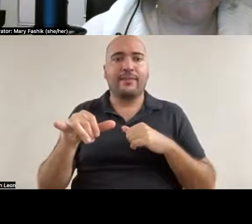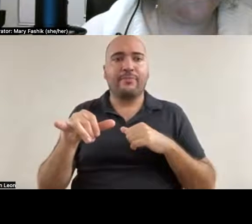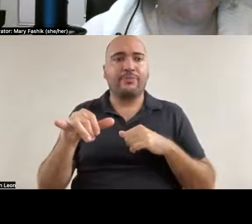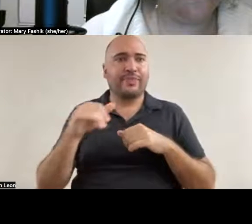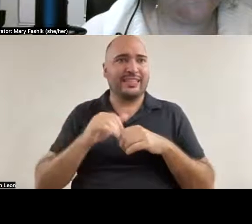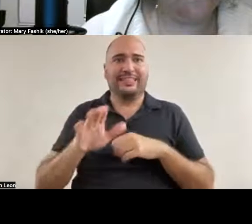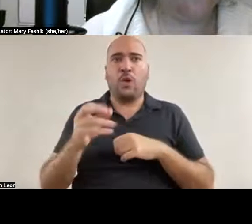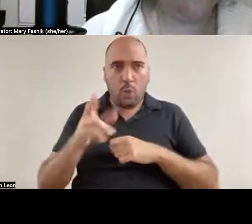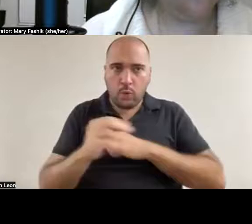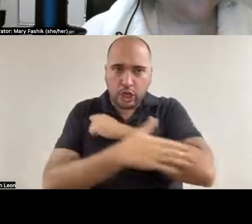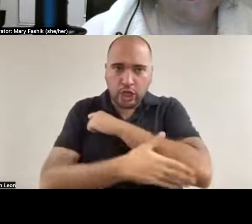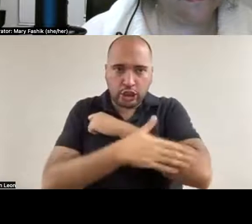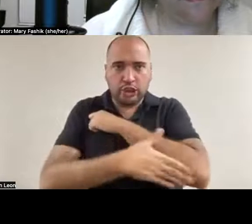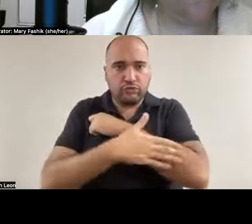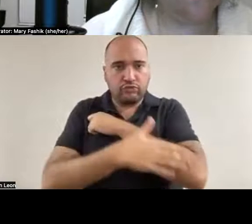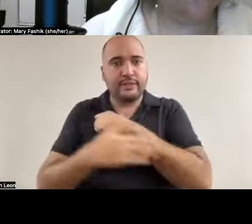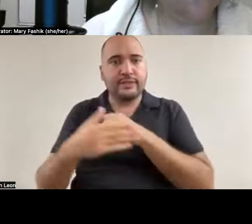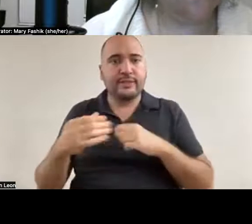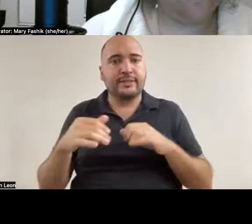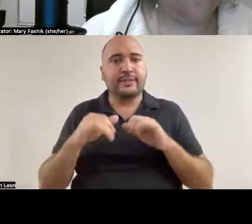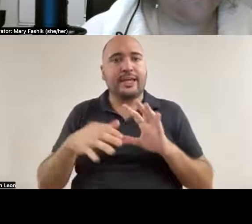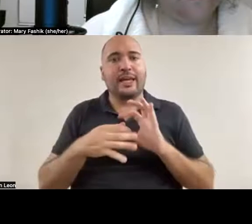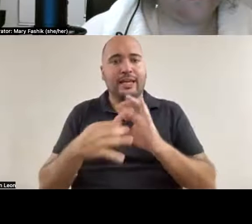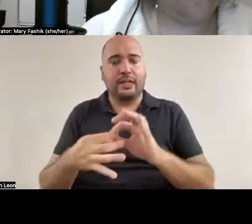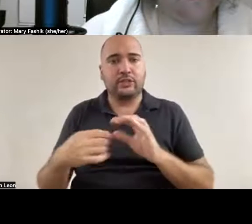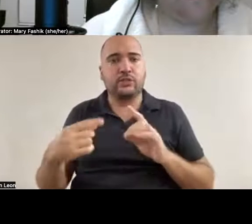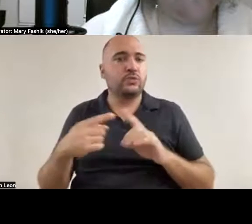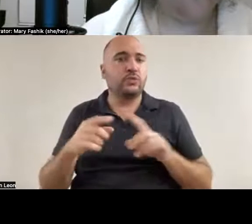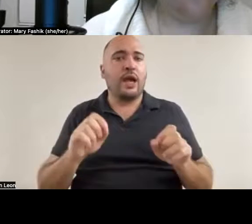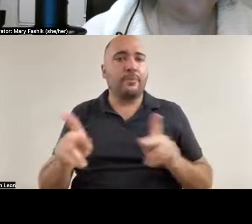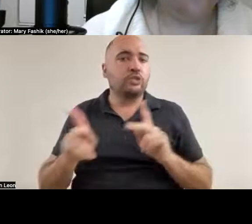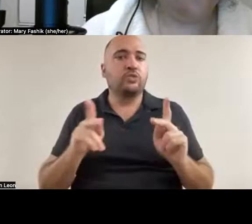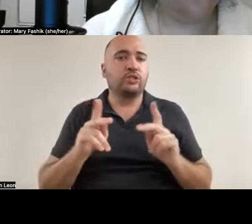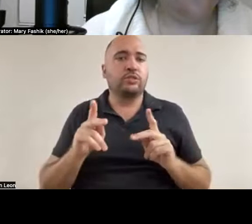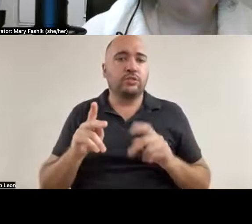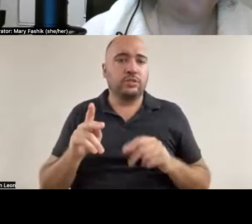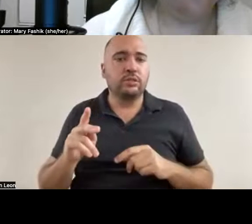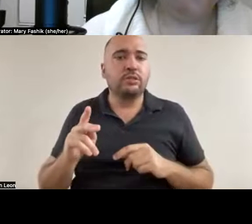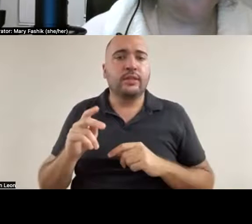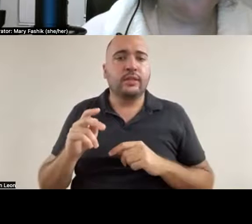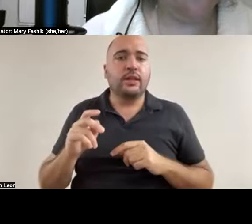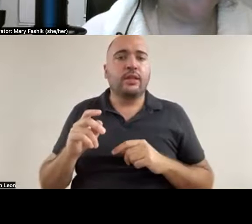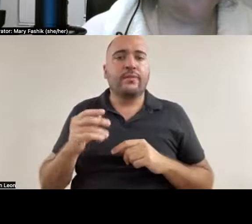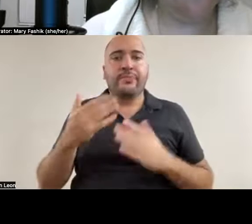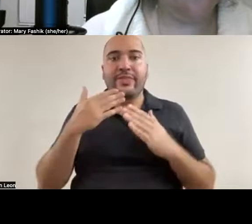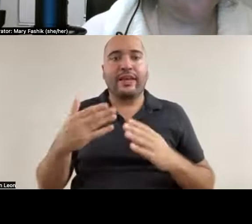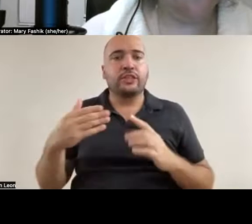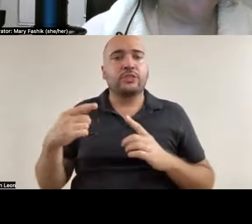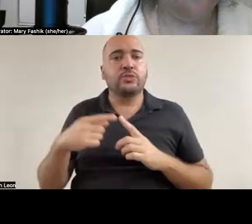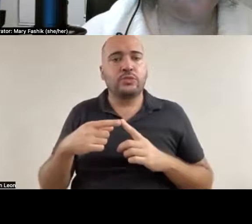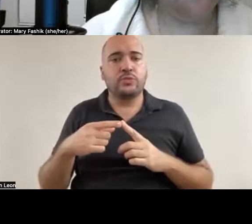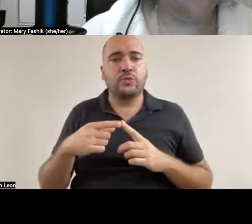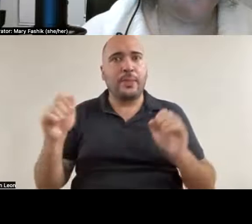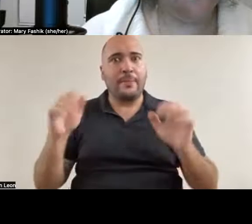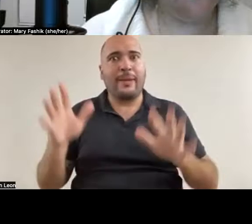home country and stay connected to opportunities worldwide thanks to the magic